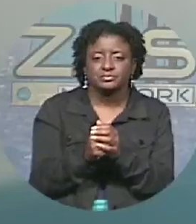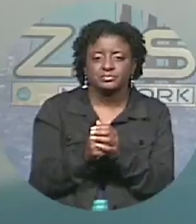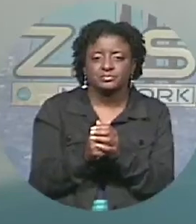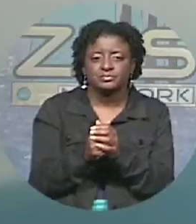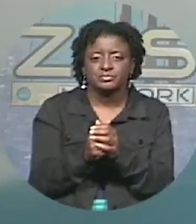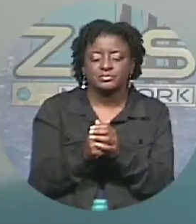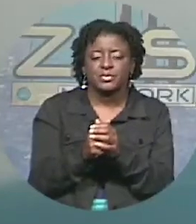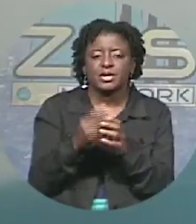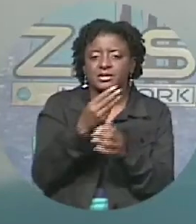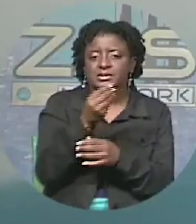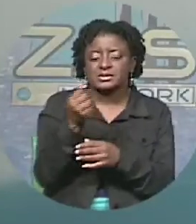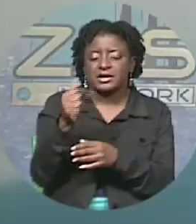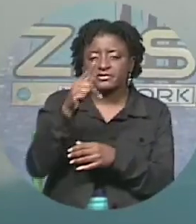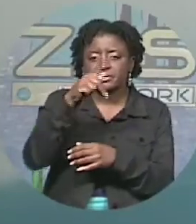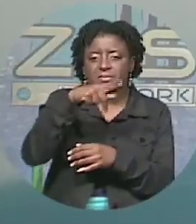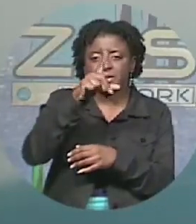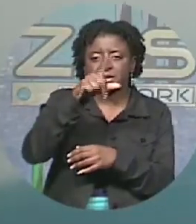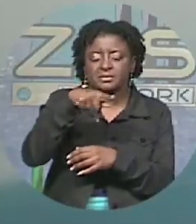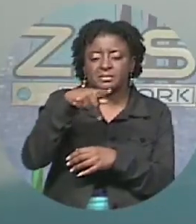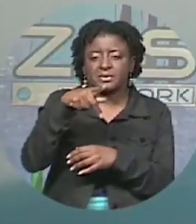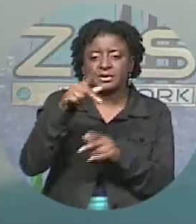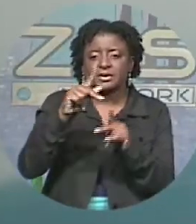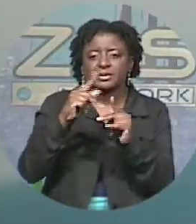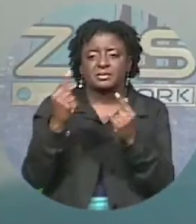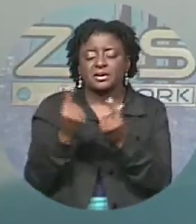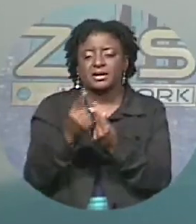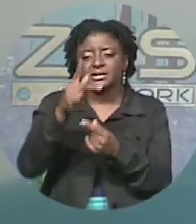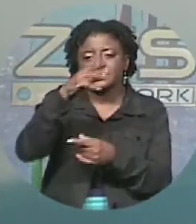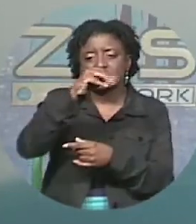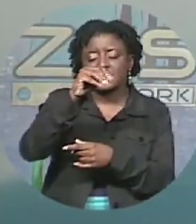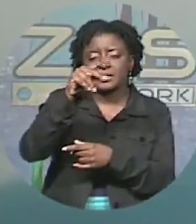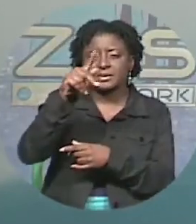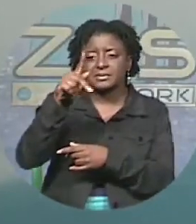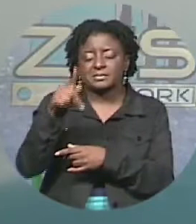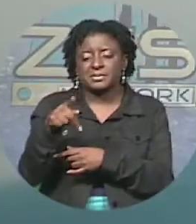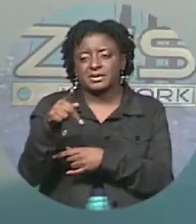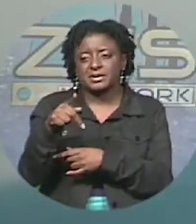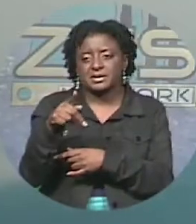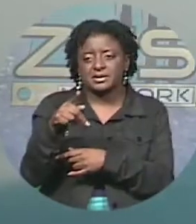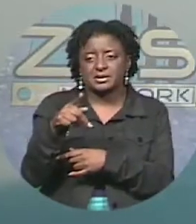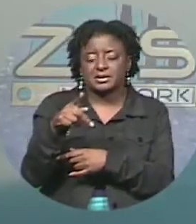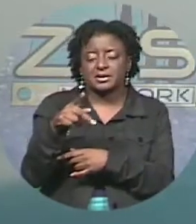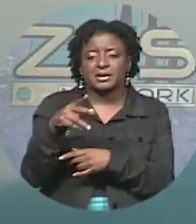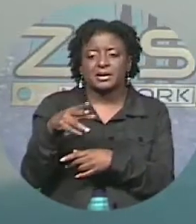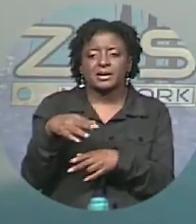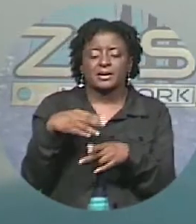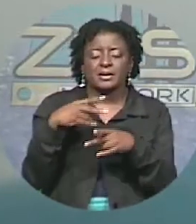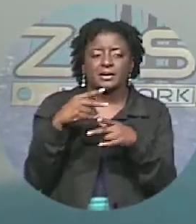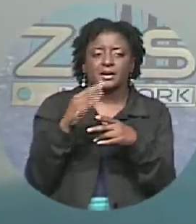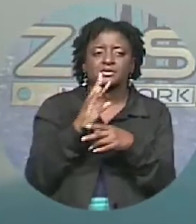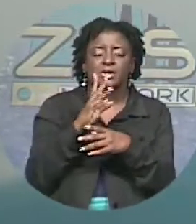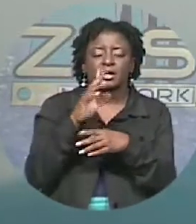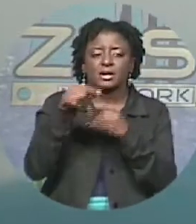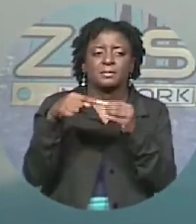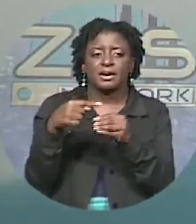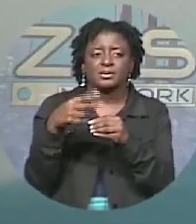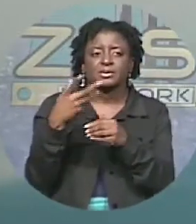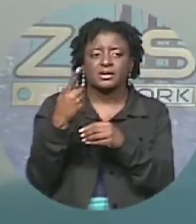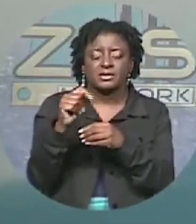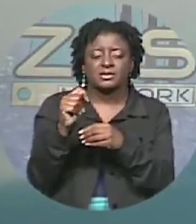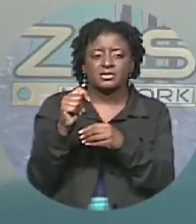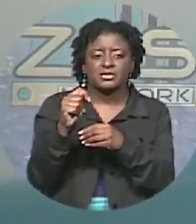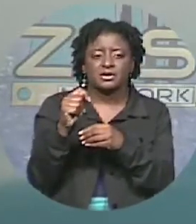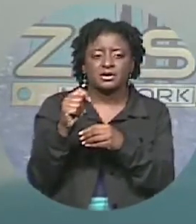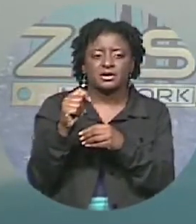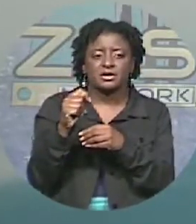Well, several progressive liberal party MPs have placed on the record of the House their reservations over parts of the compendium of gender equality bills. Marco City